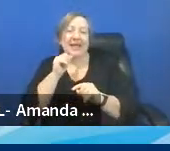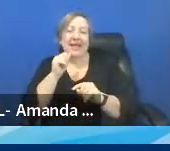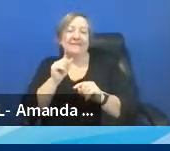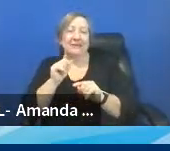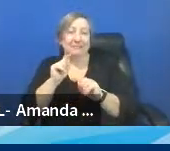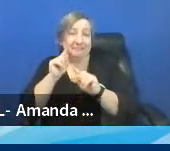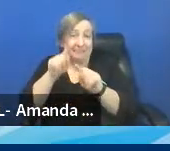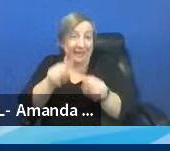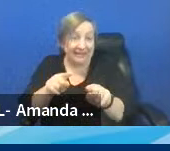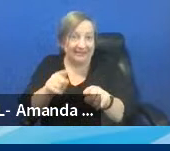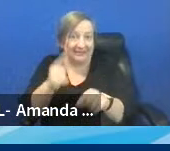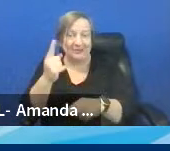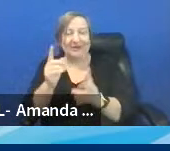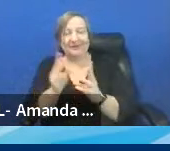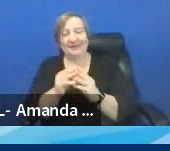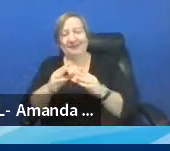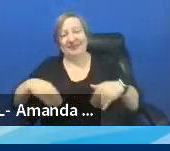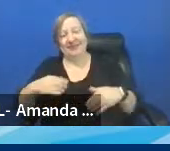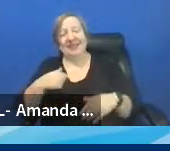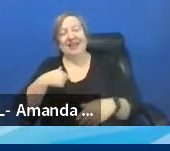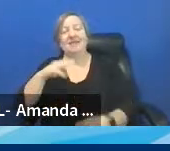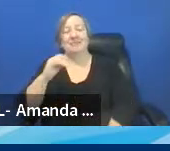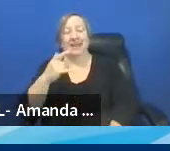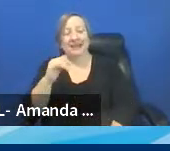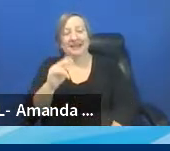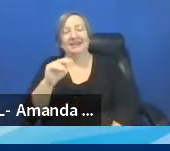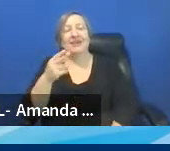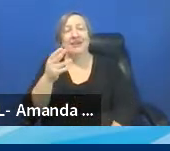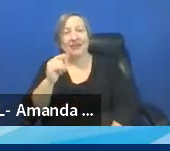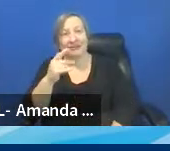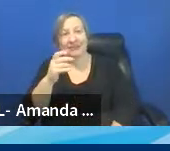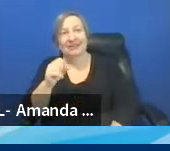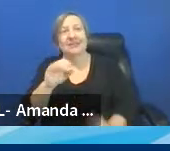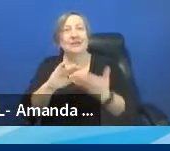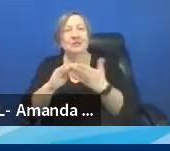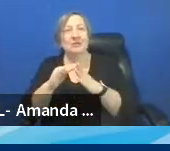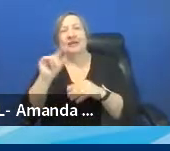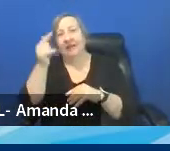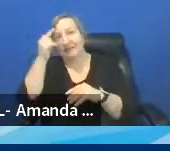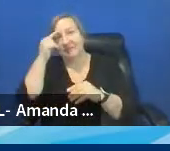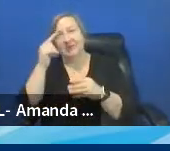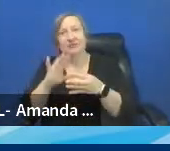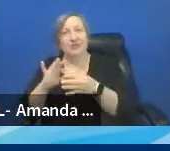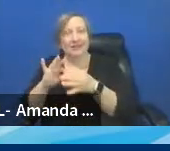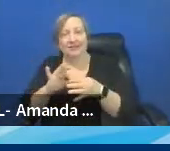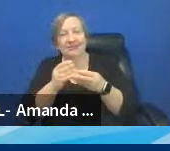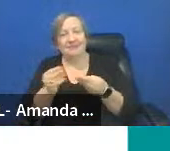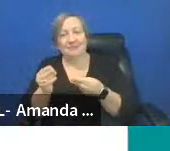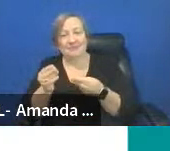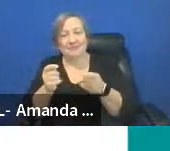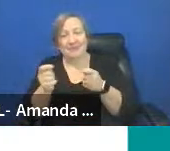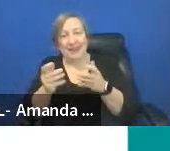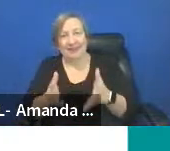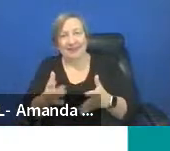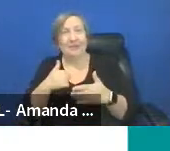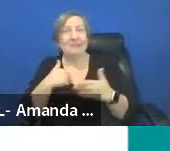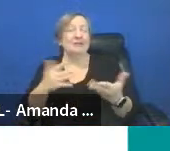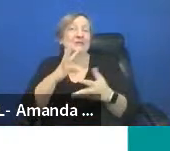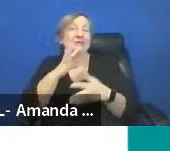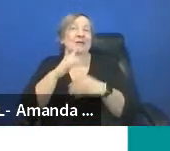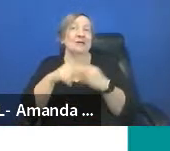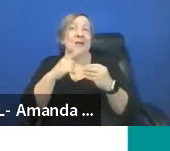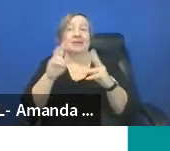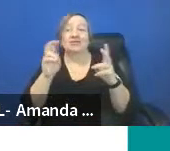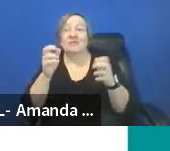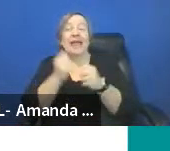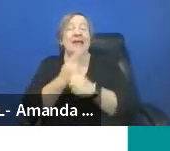of them yet. So I'm Megan Hodges. I'm the Community and Government Relations Manager. I am here to talk about a topic that everybody